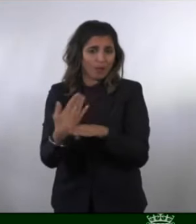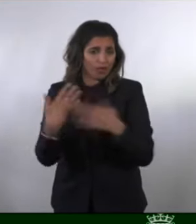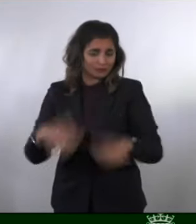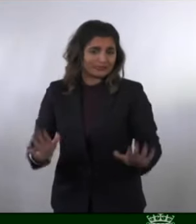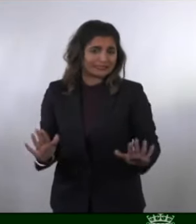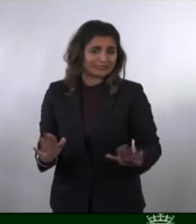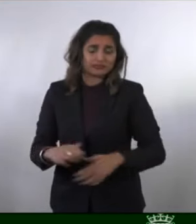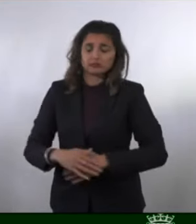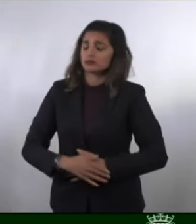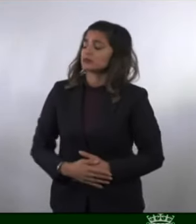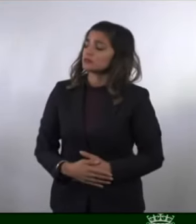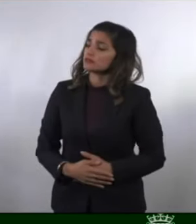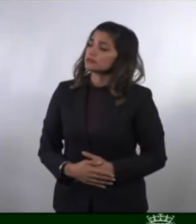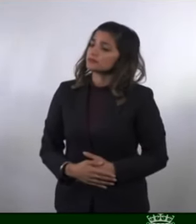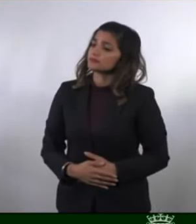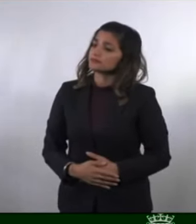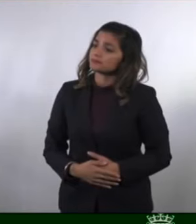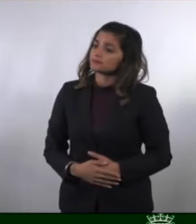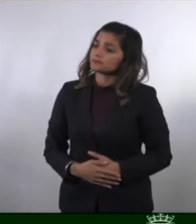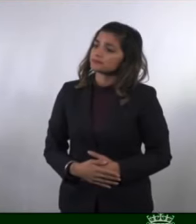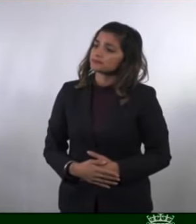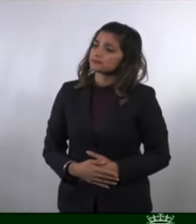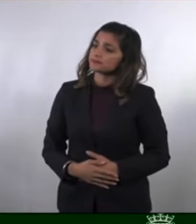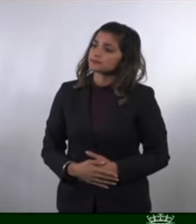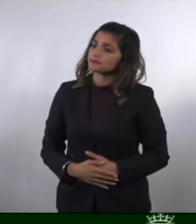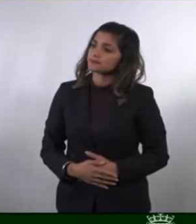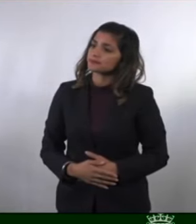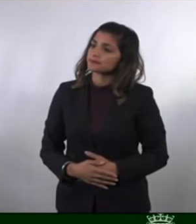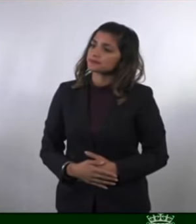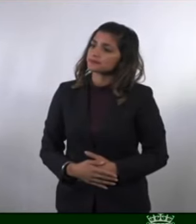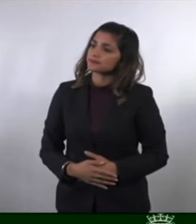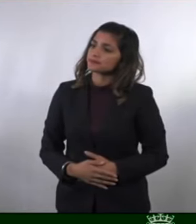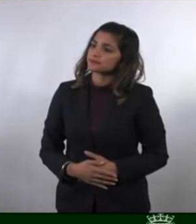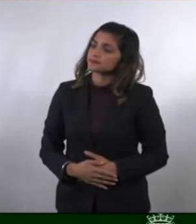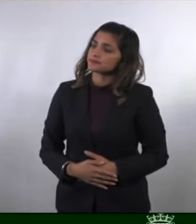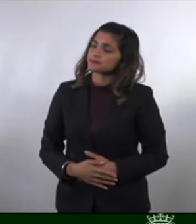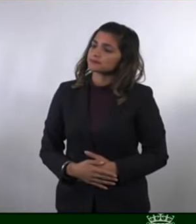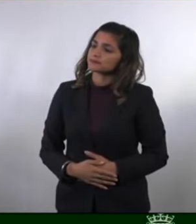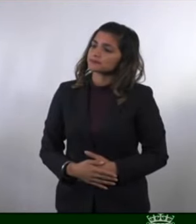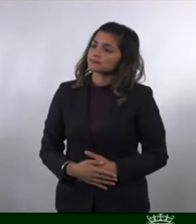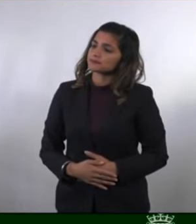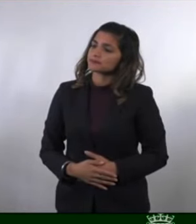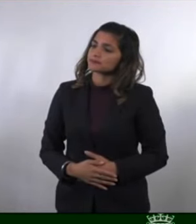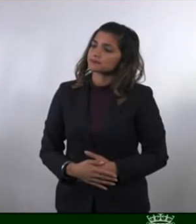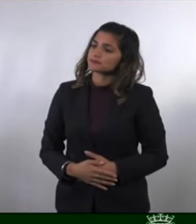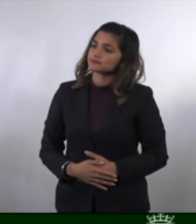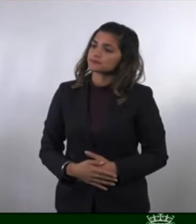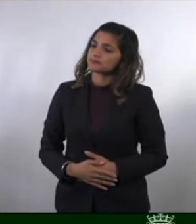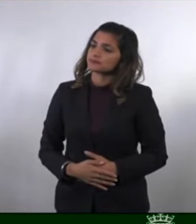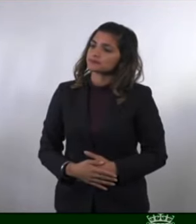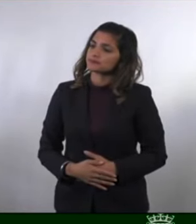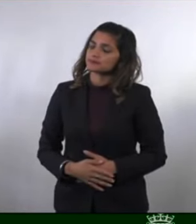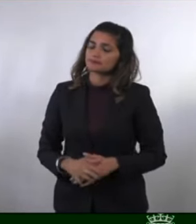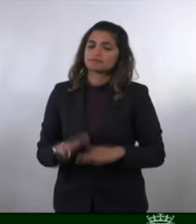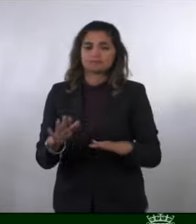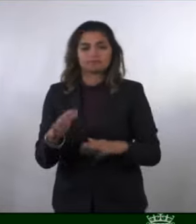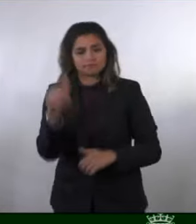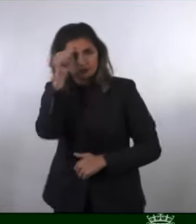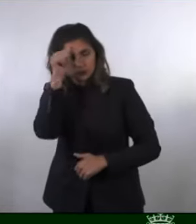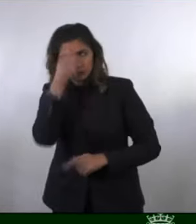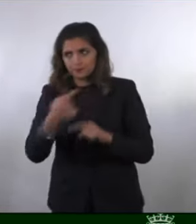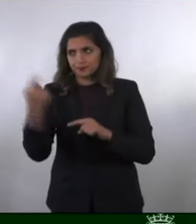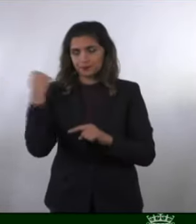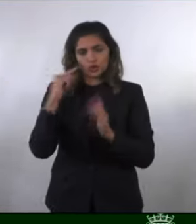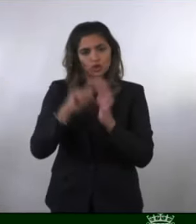Madam Deputy Speaker, I know that the whole House will want to join with me in sending our condolences and our thoughts to the 2 crew members of the Joanna C that sank at sea